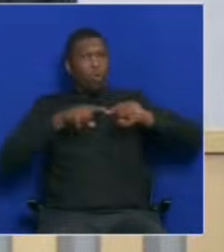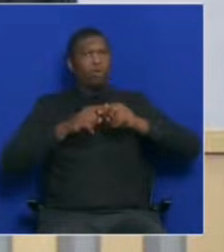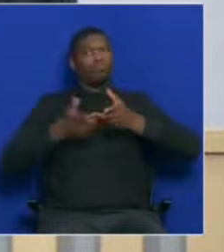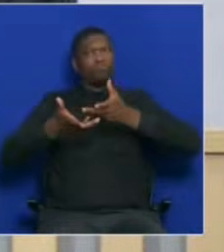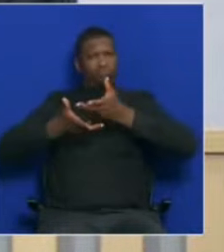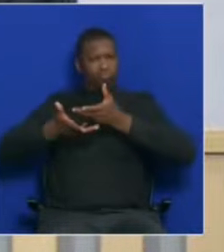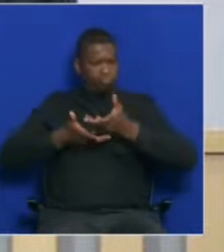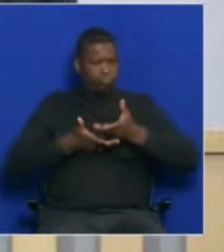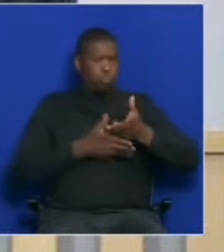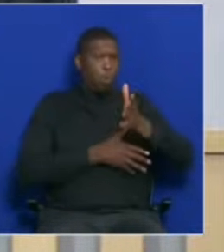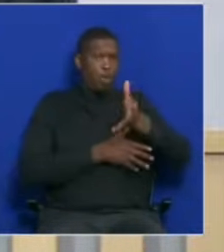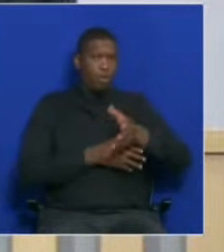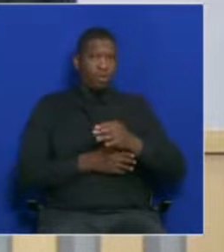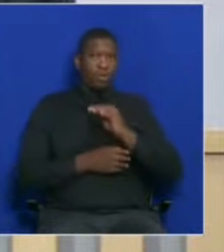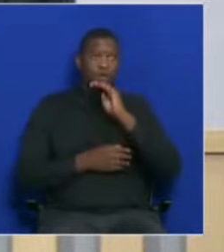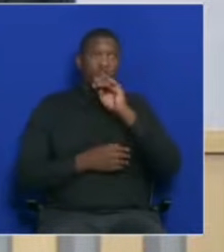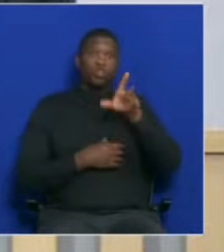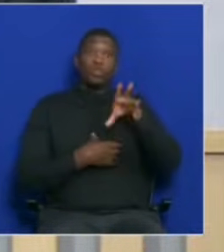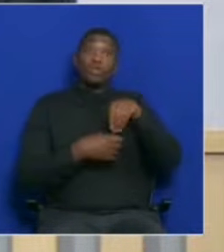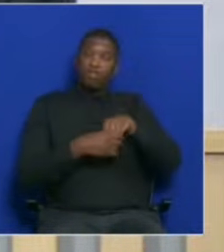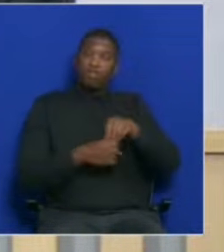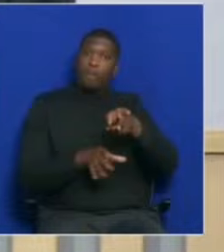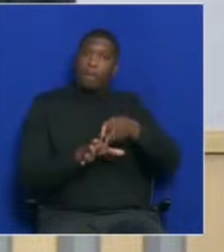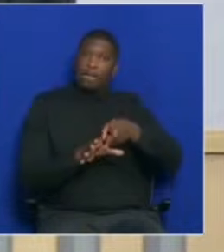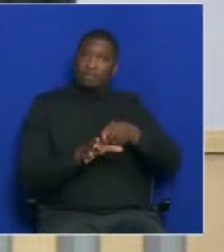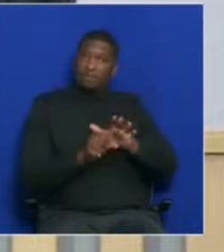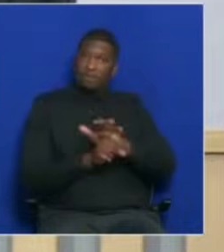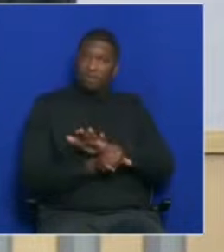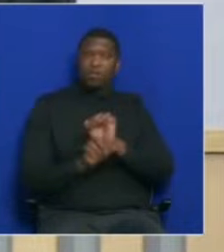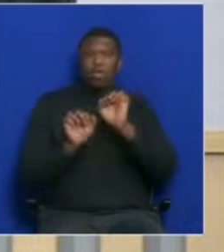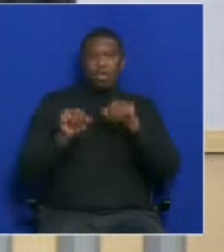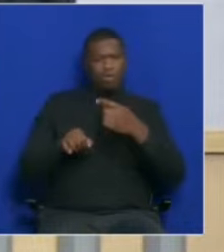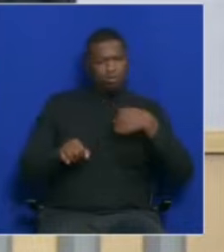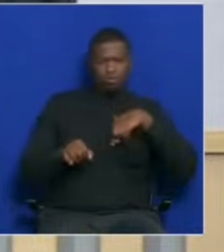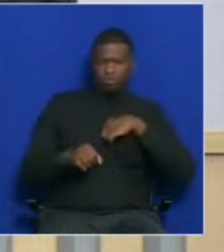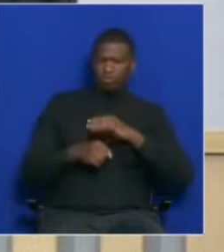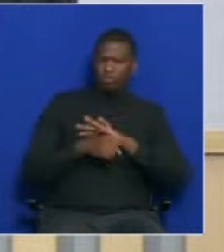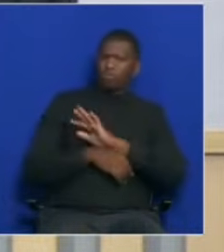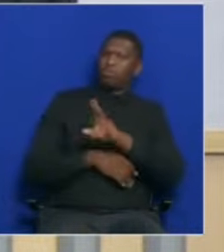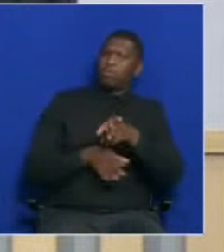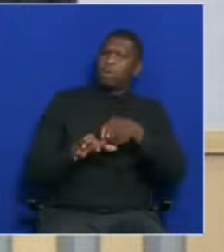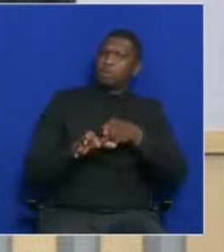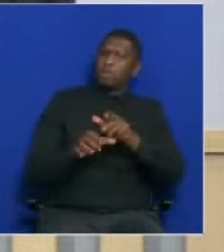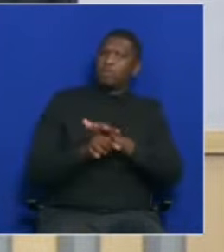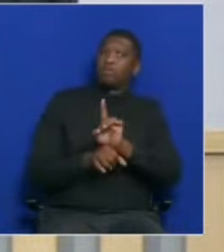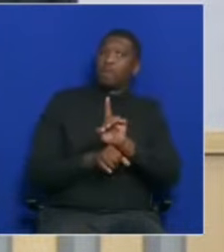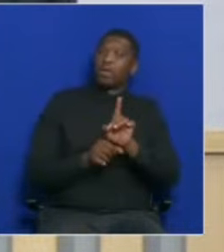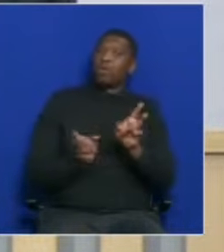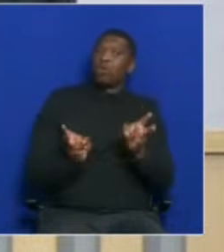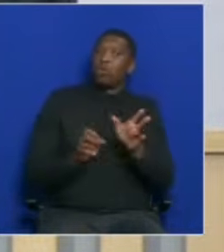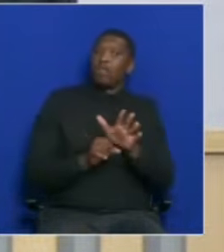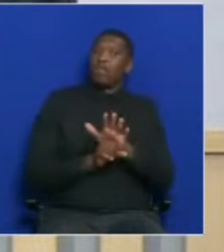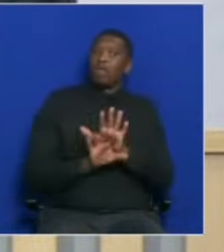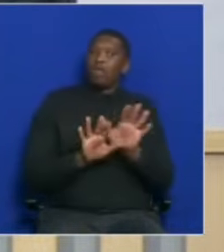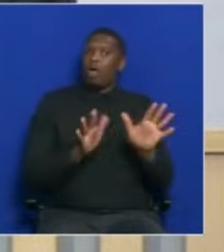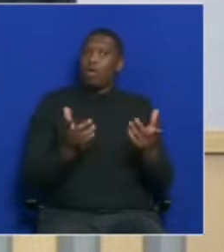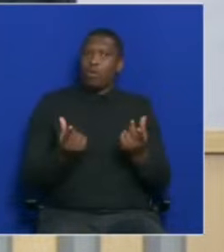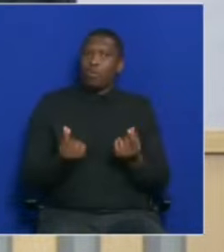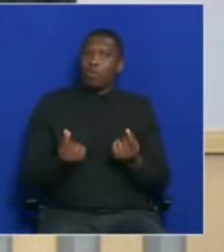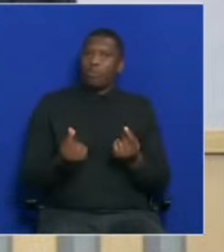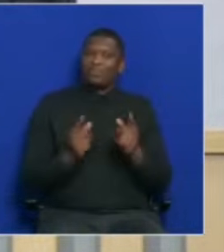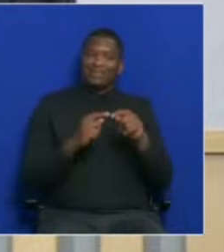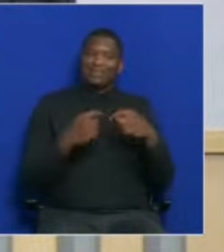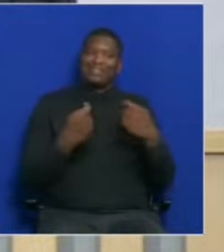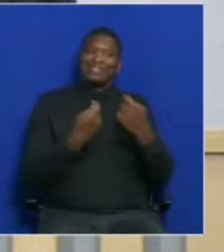be an active participant? Yes, everyone will participate, but normally it will be the team itself. So the team